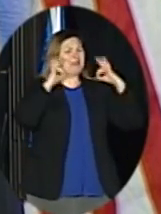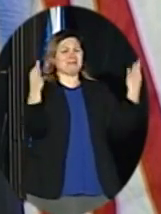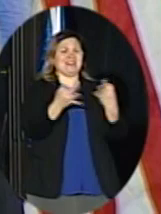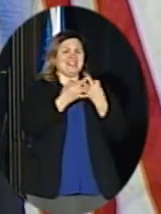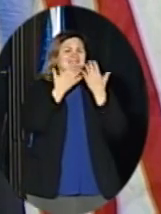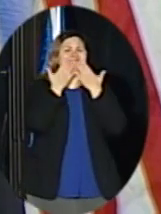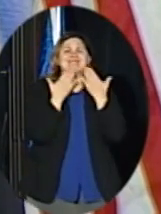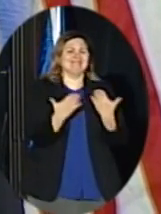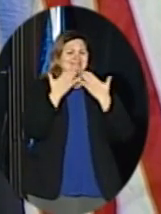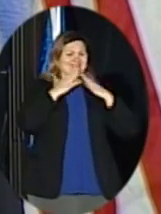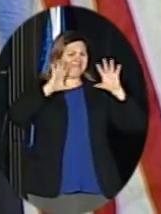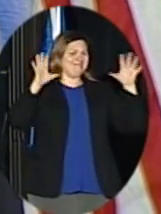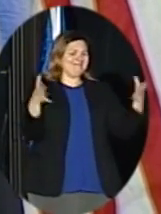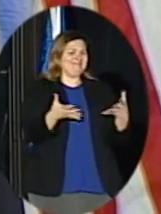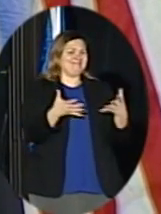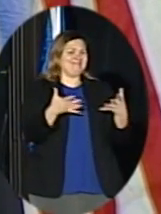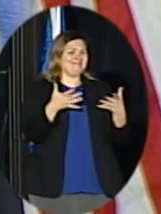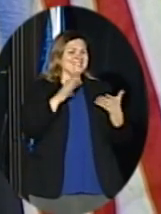Is Central in the house?